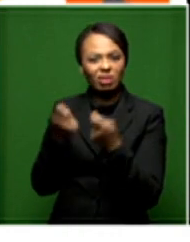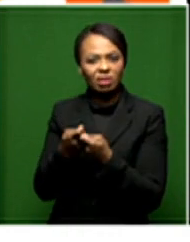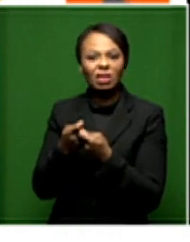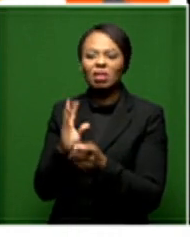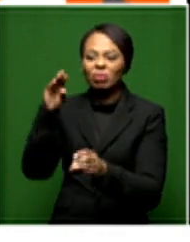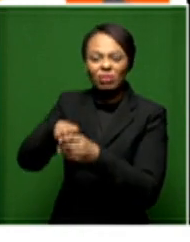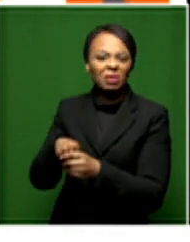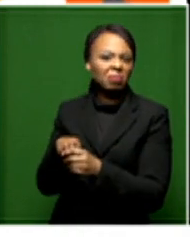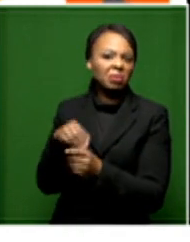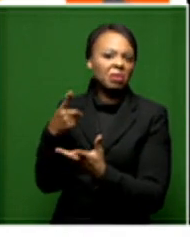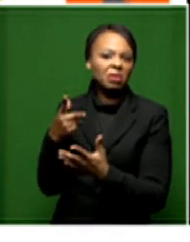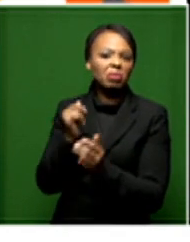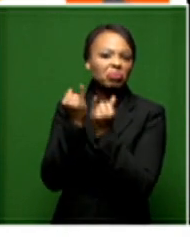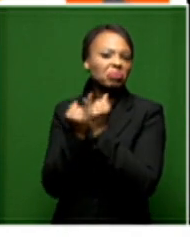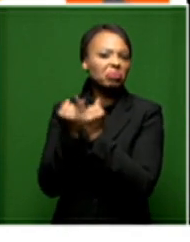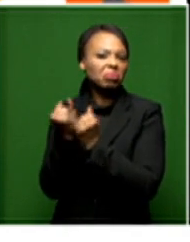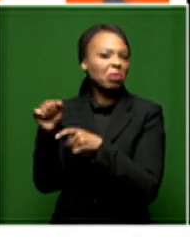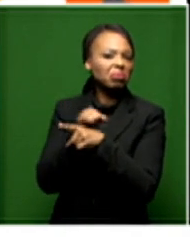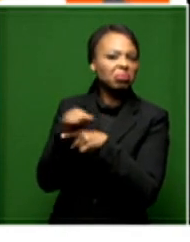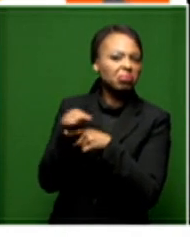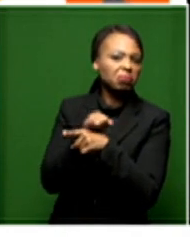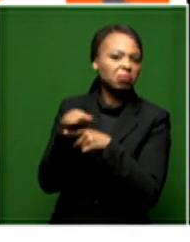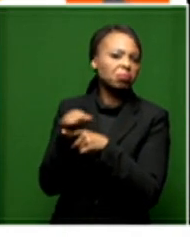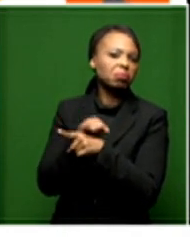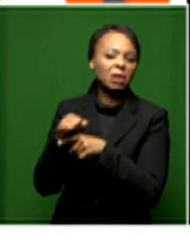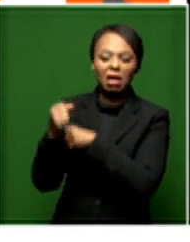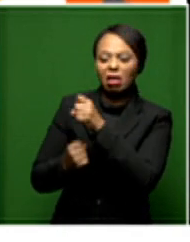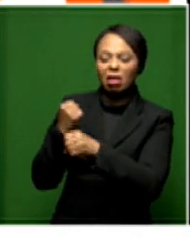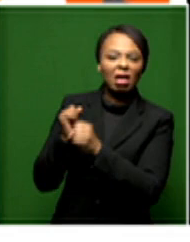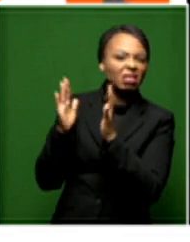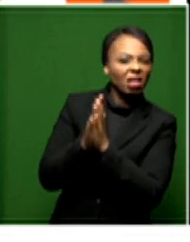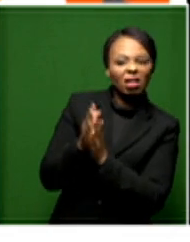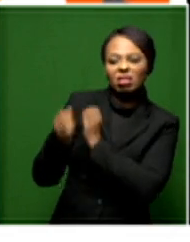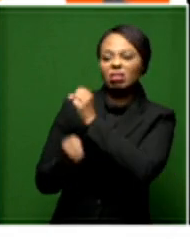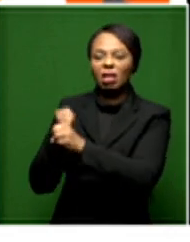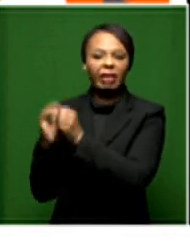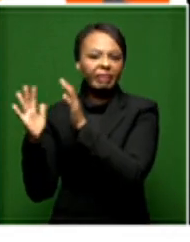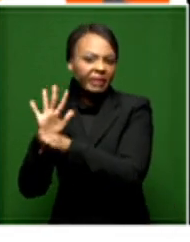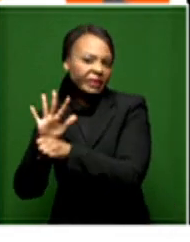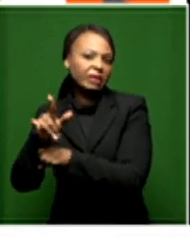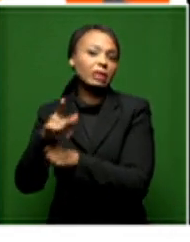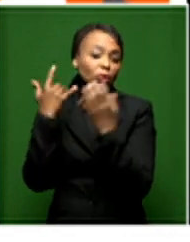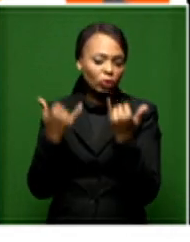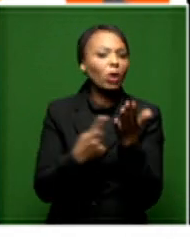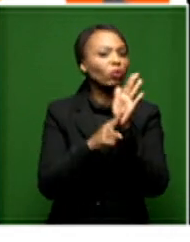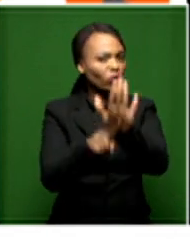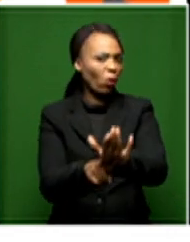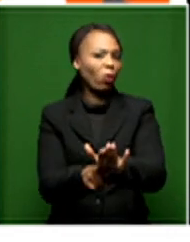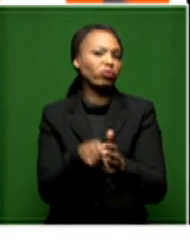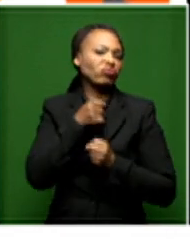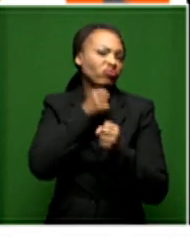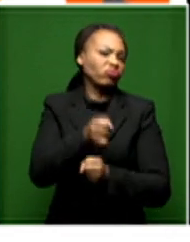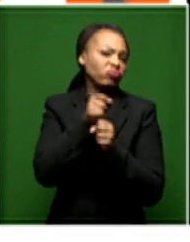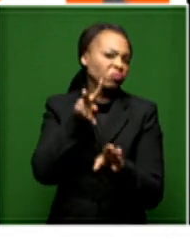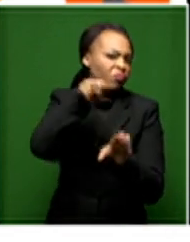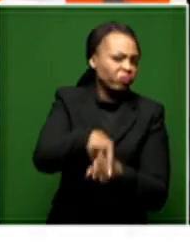a good 10, 15 years, honing their skills, and today they'll be showcasing some of that for us to watch. So